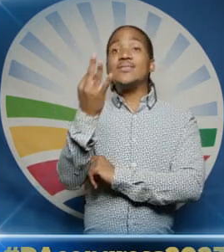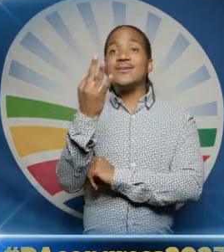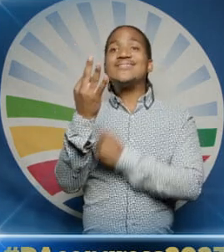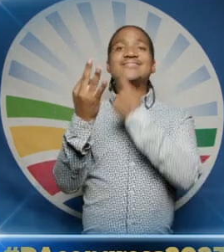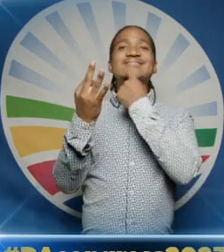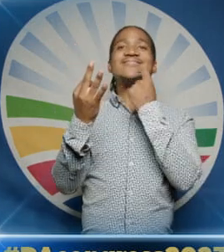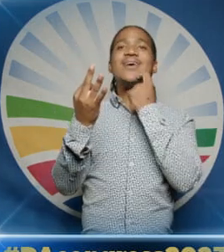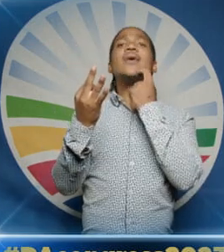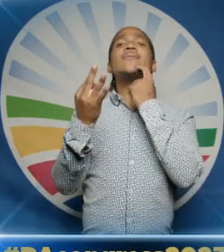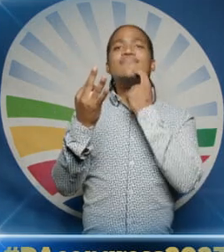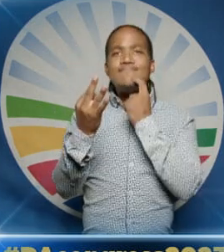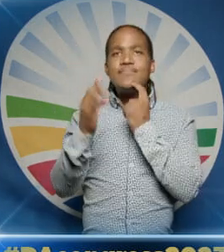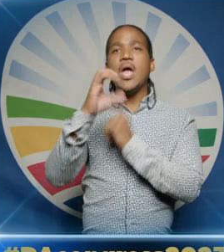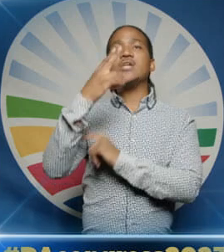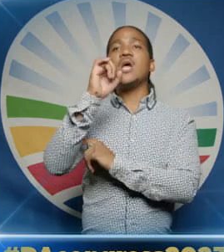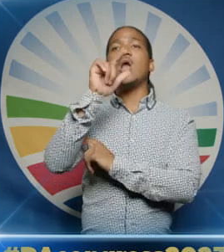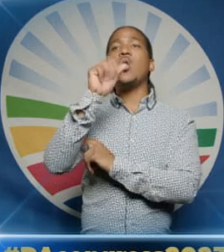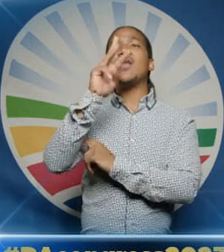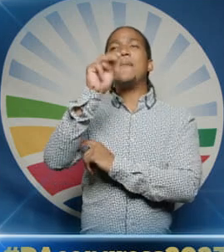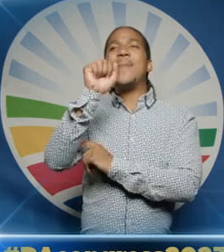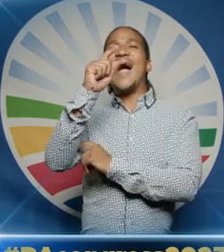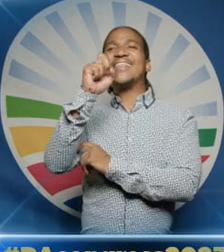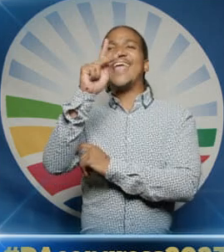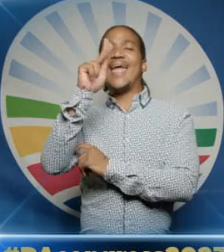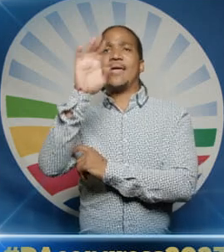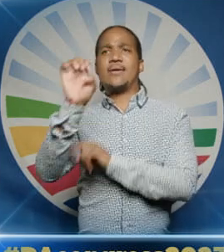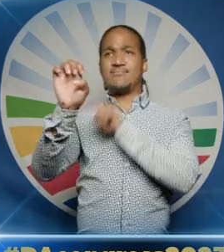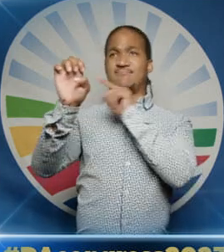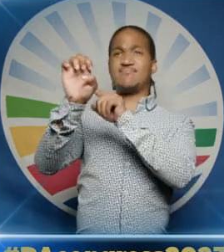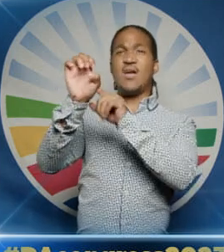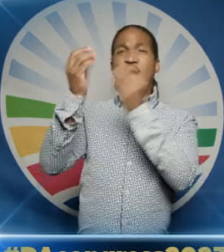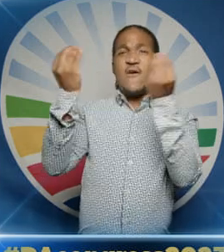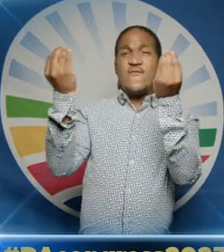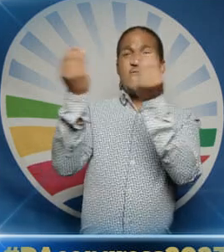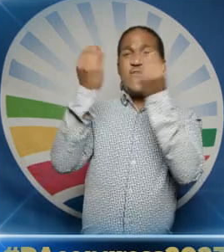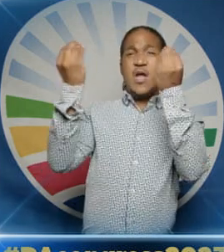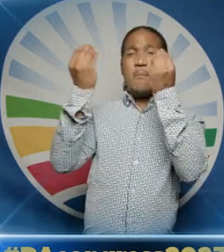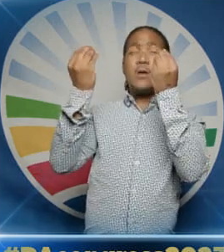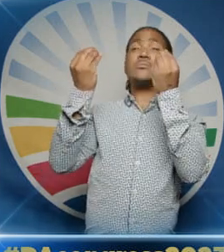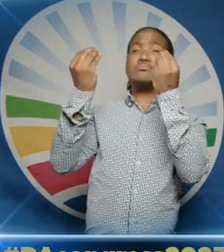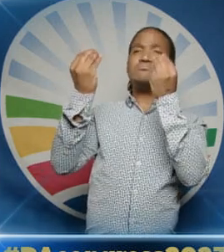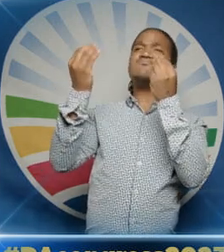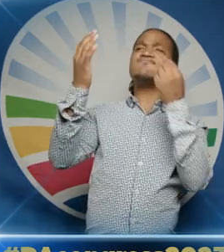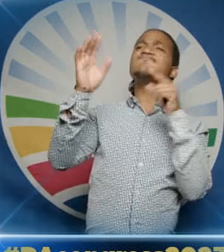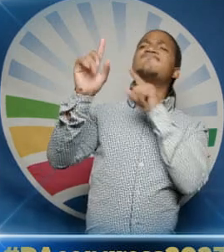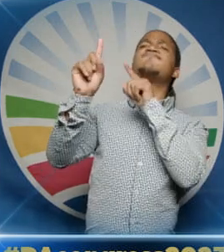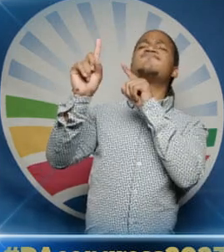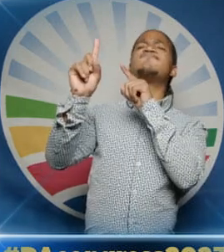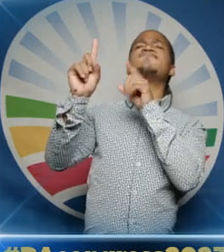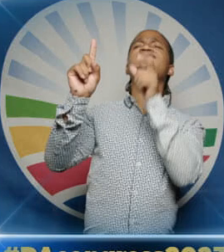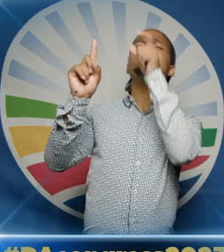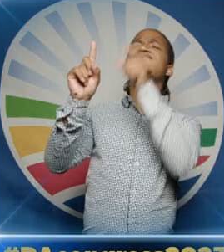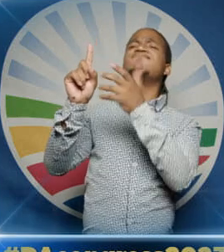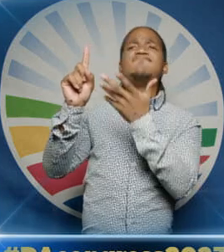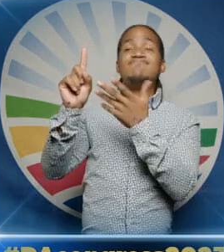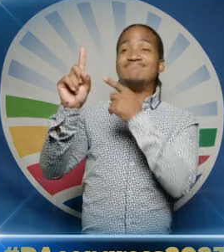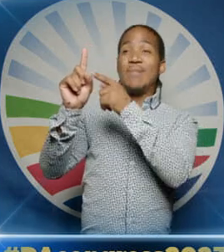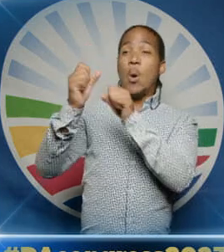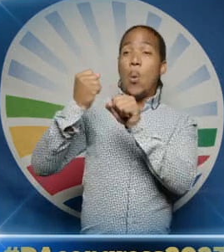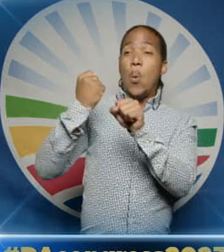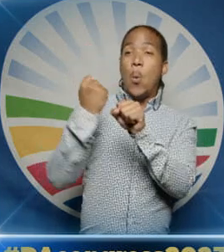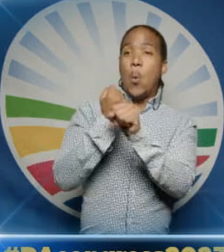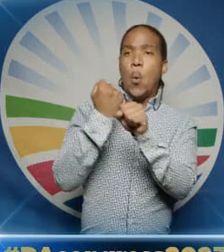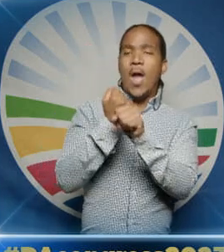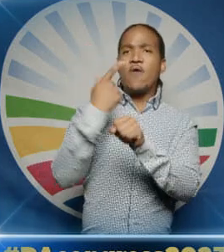of Charlotte Maxeke. Charlotte Maxeke is famously remembered as having said, "This work is not